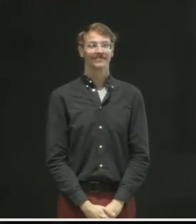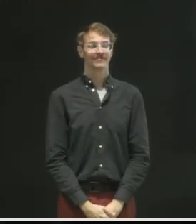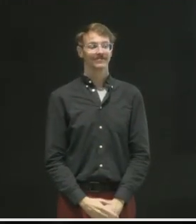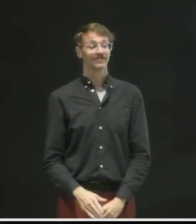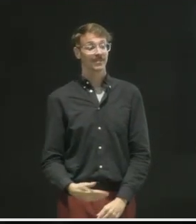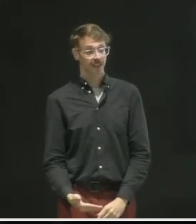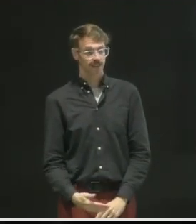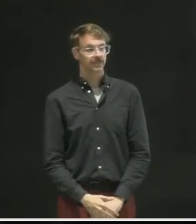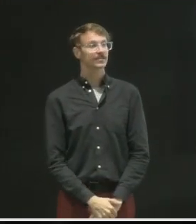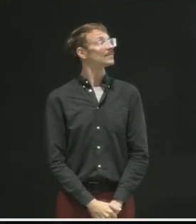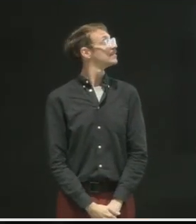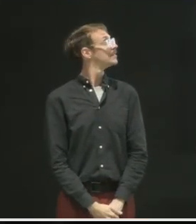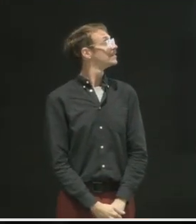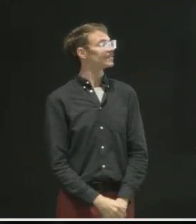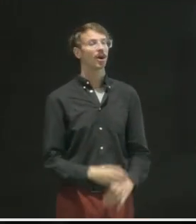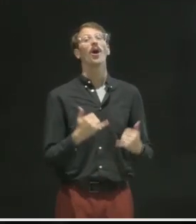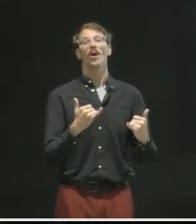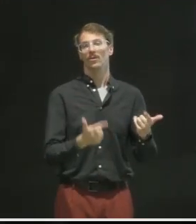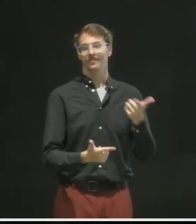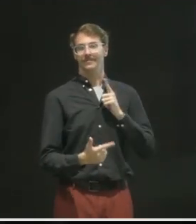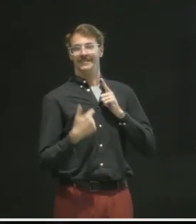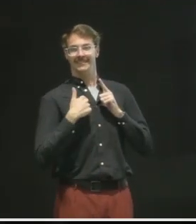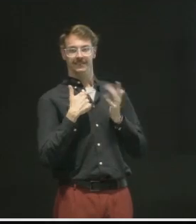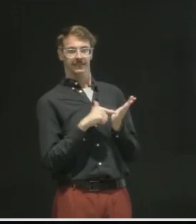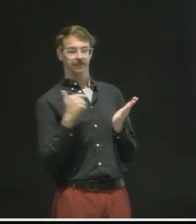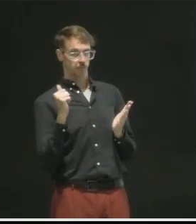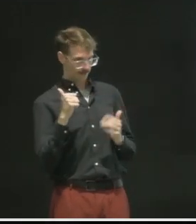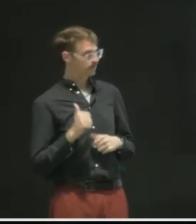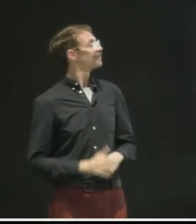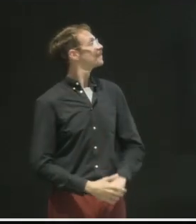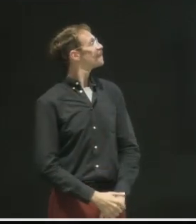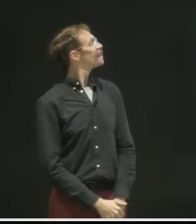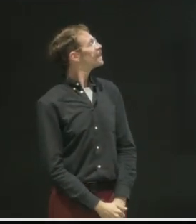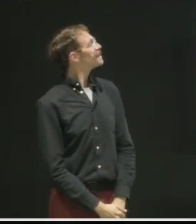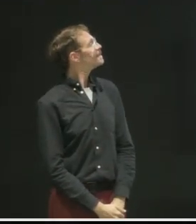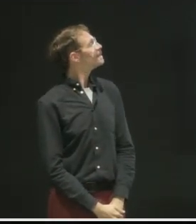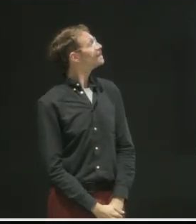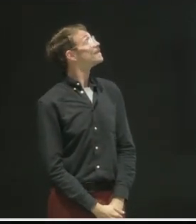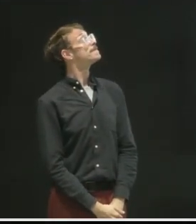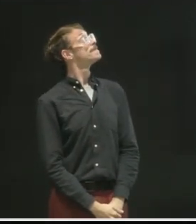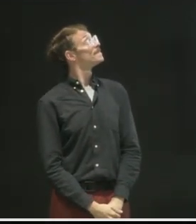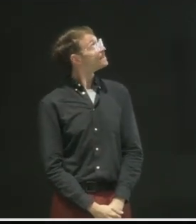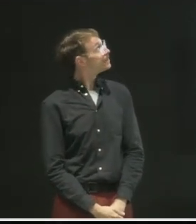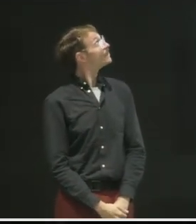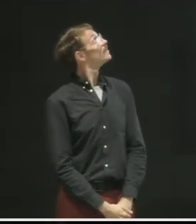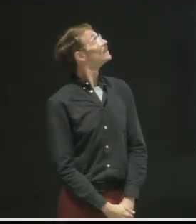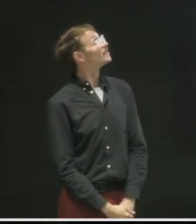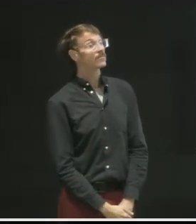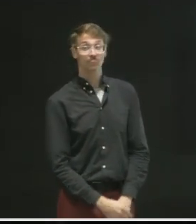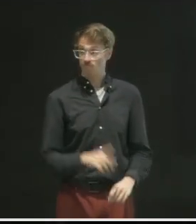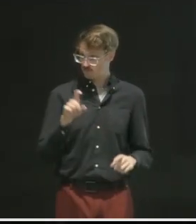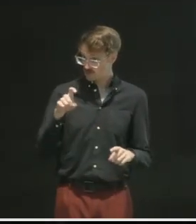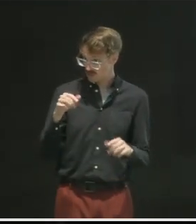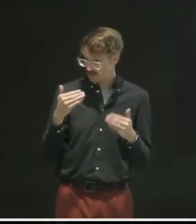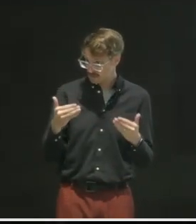Oh, me. See, now it's me. Okay. Oh. Should I